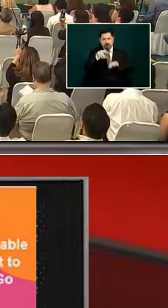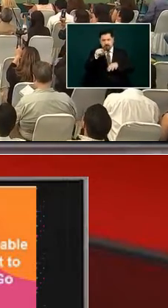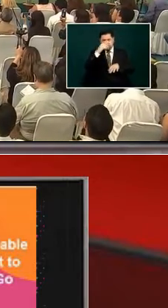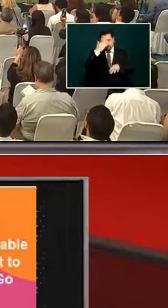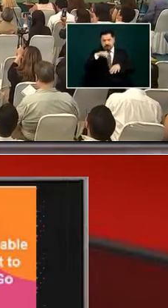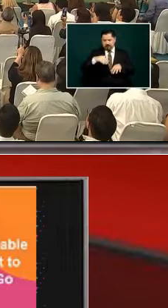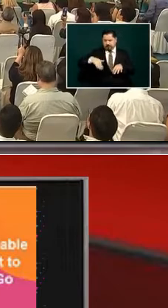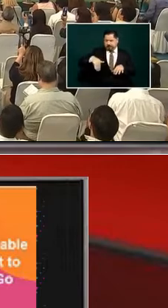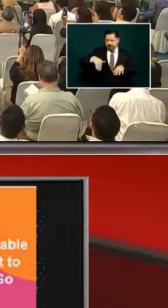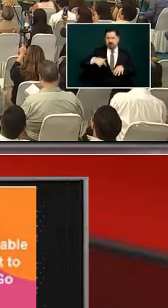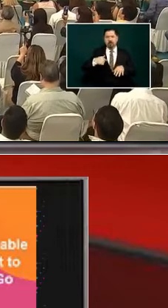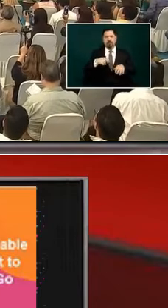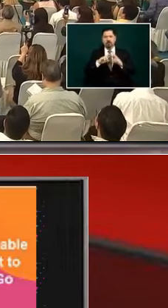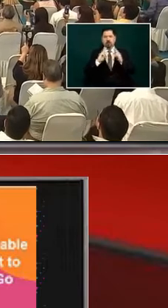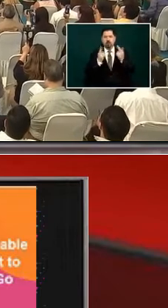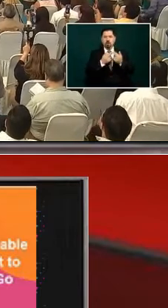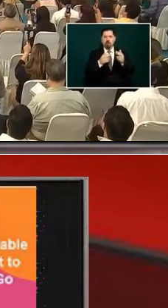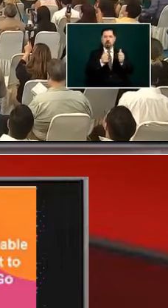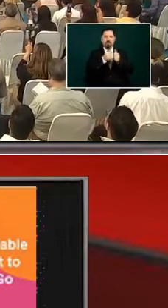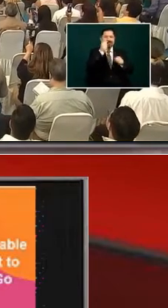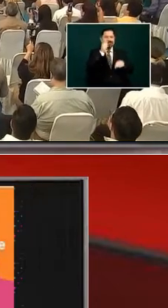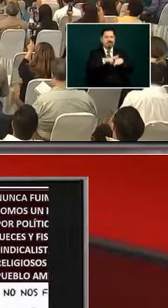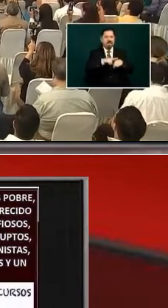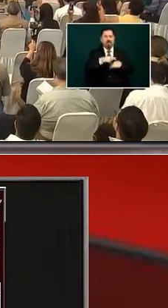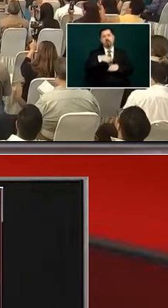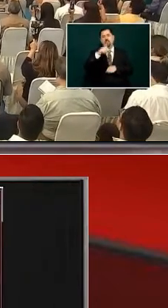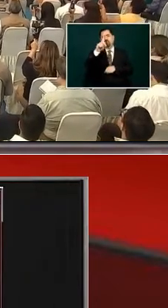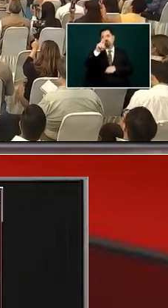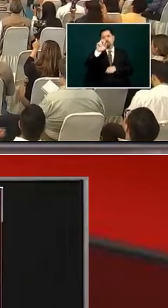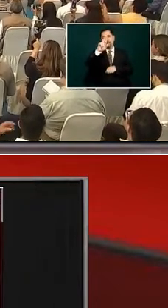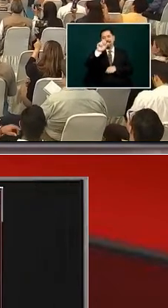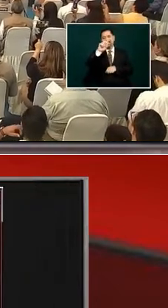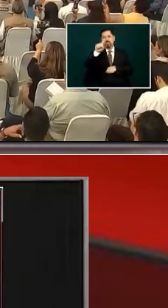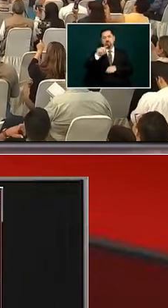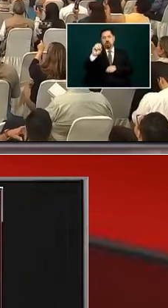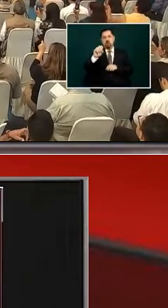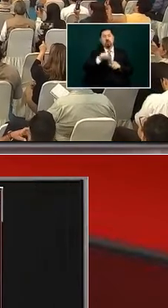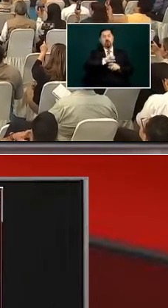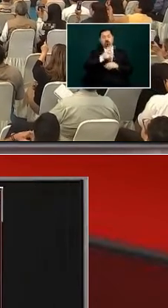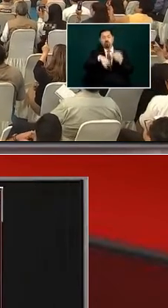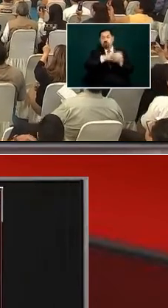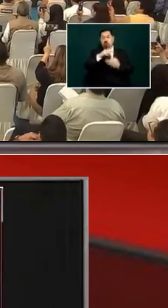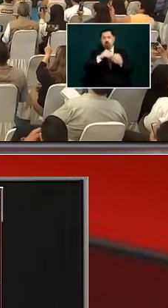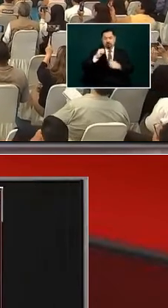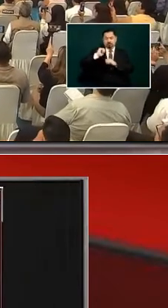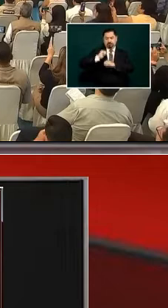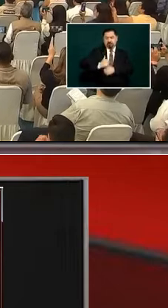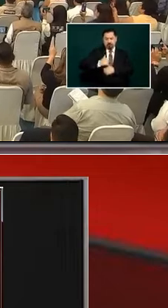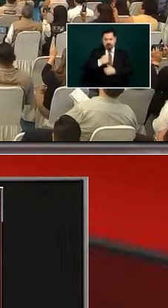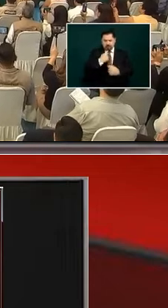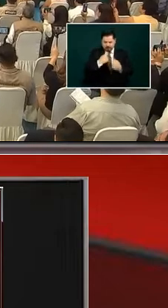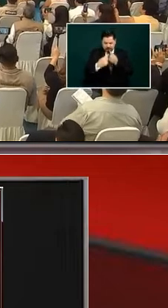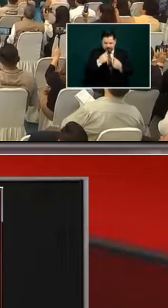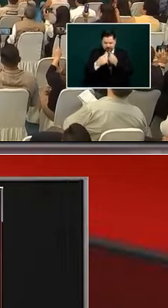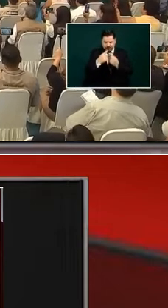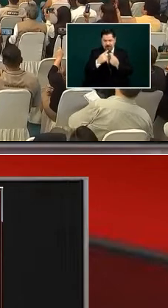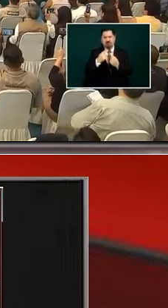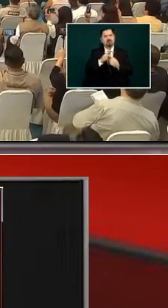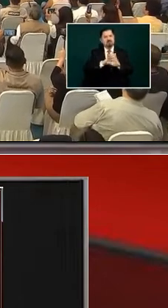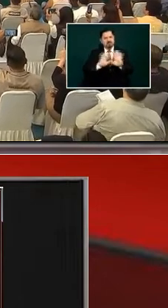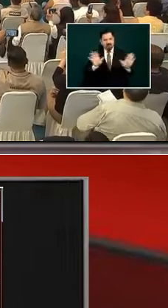security where there all the cabinet members people were there